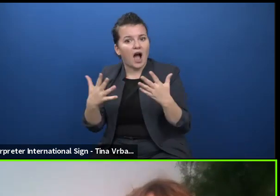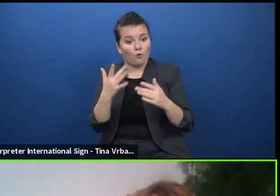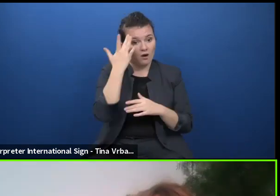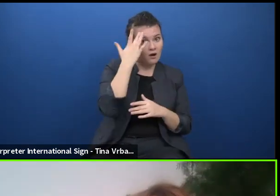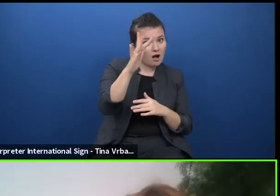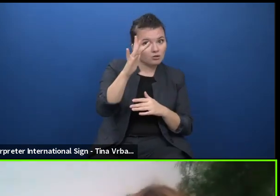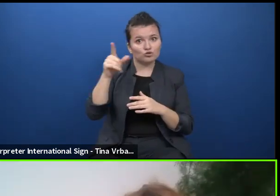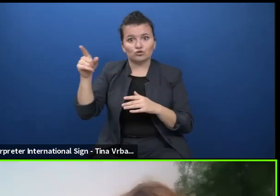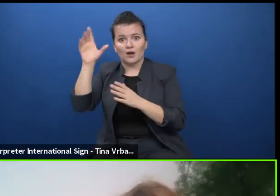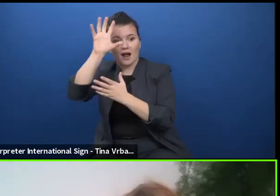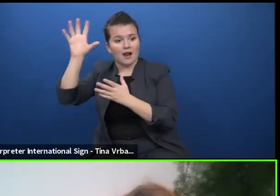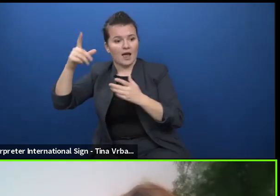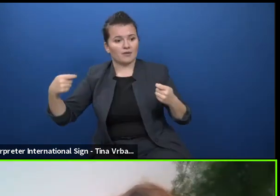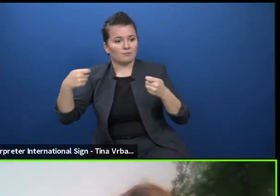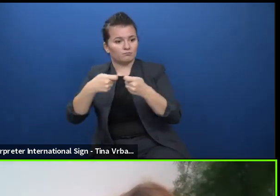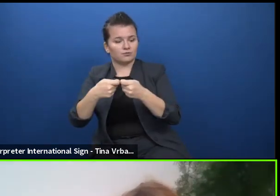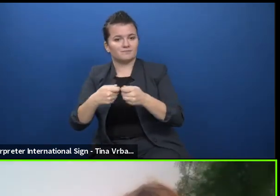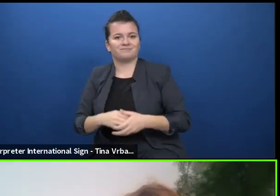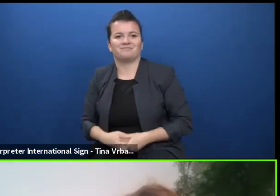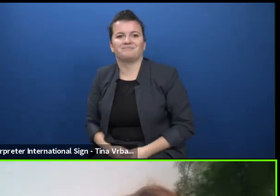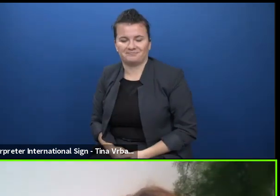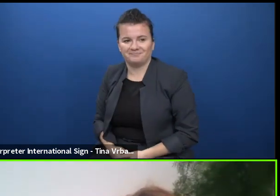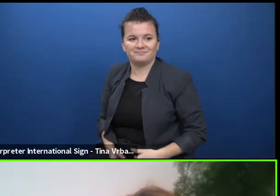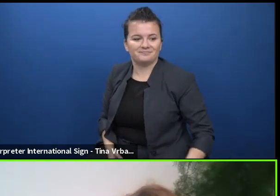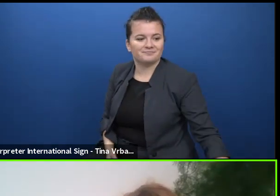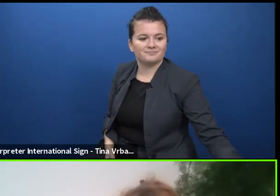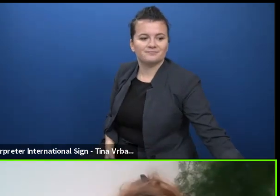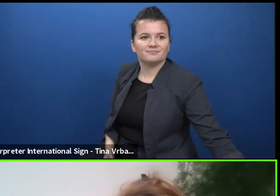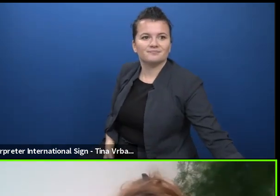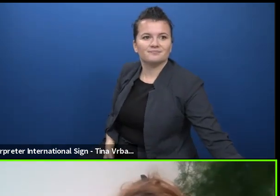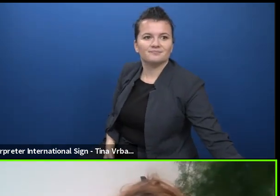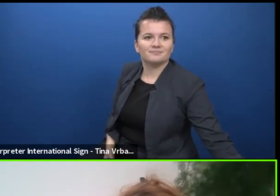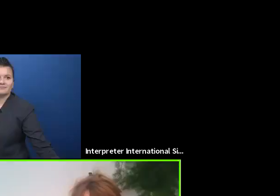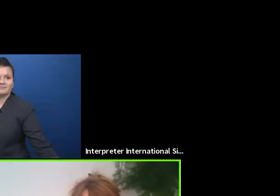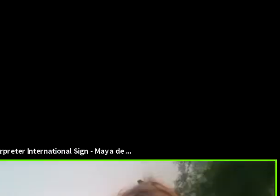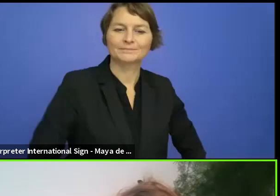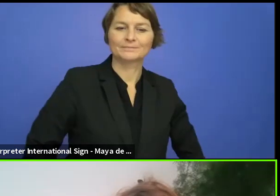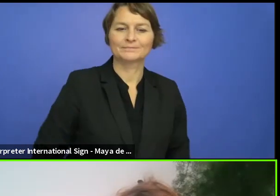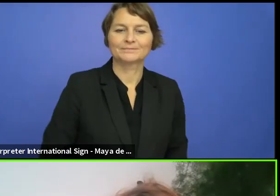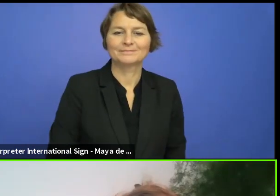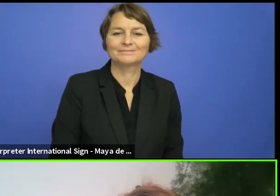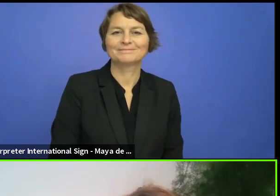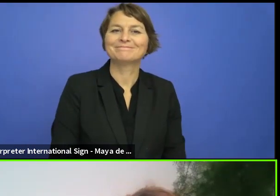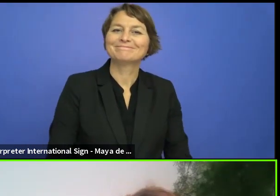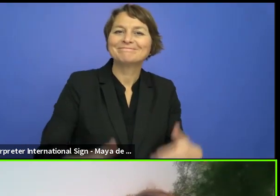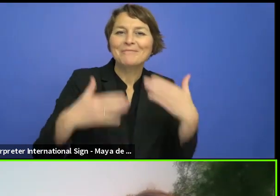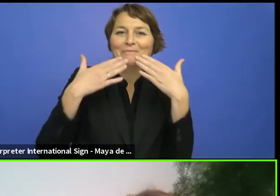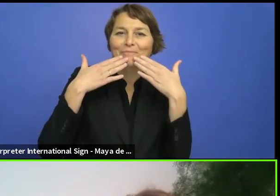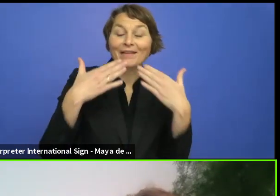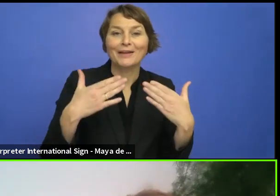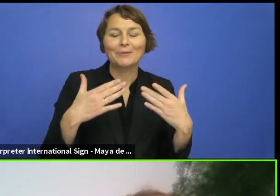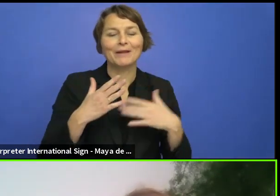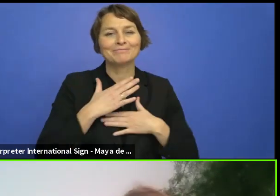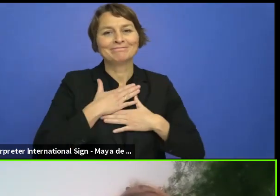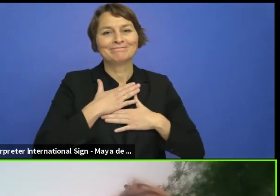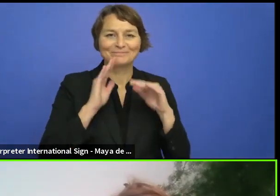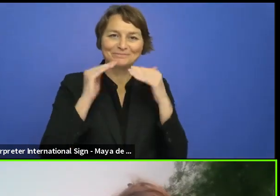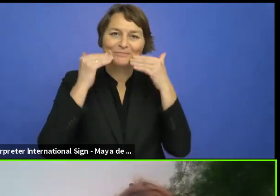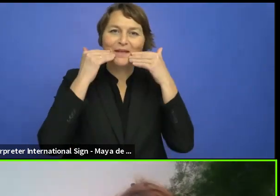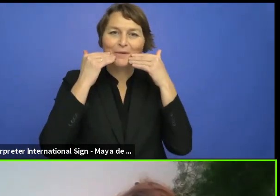I'm very glad to be here on this particular Thursday morning and to share with you and my fellow panelists some good